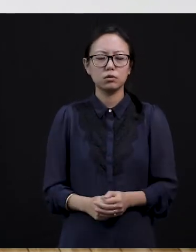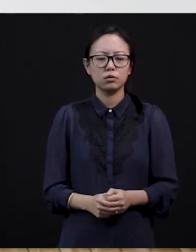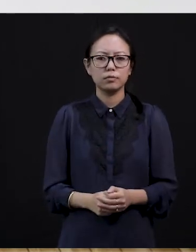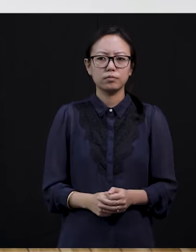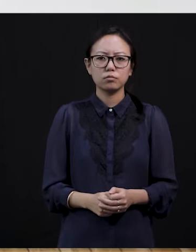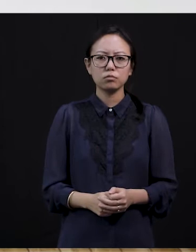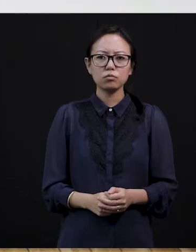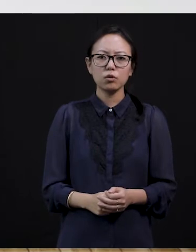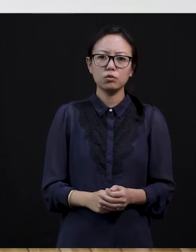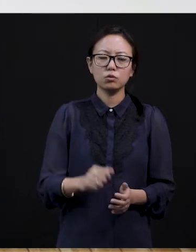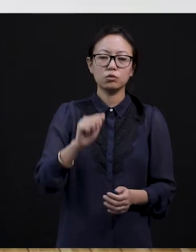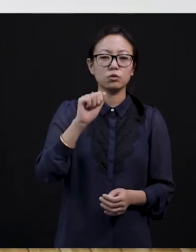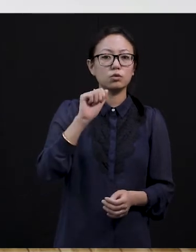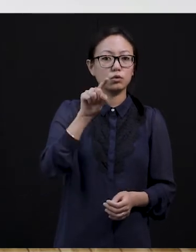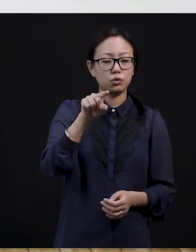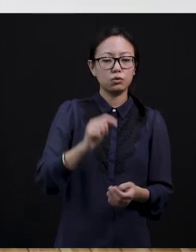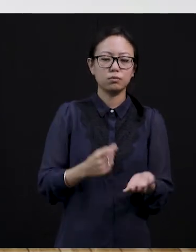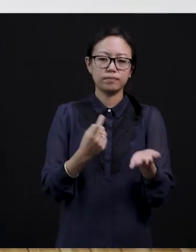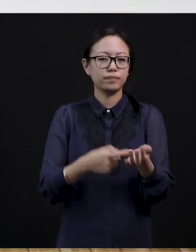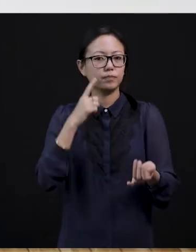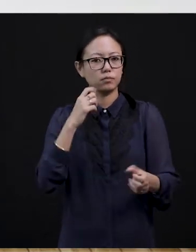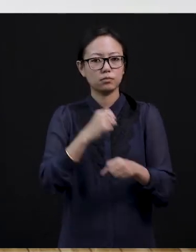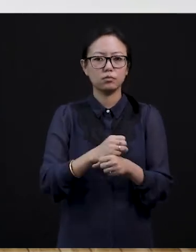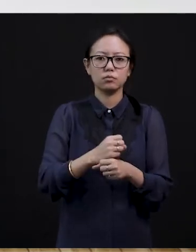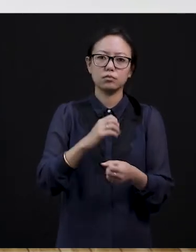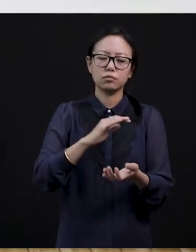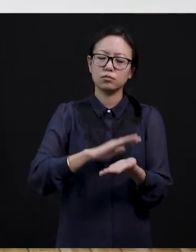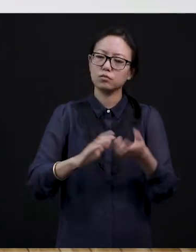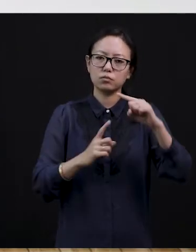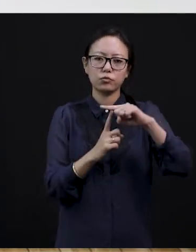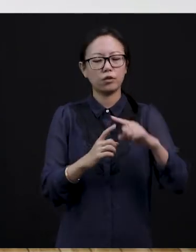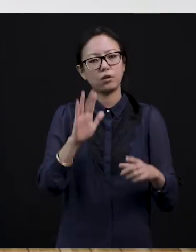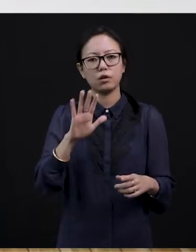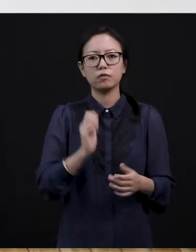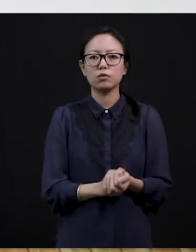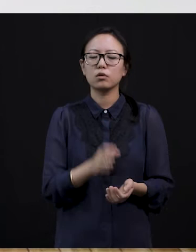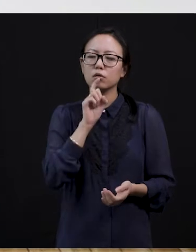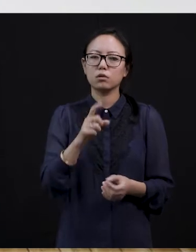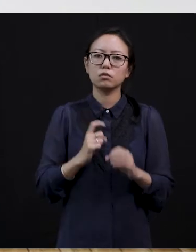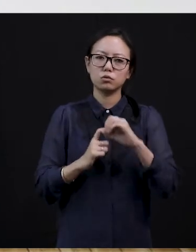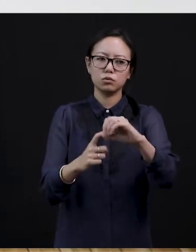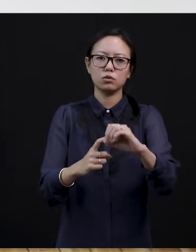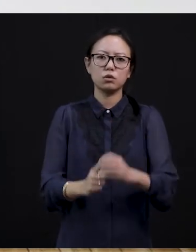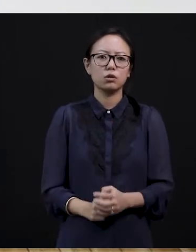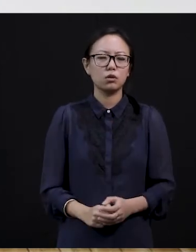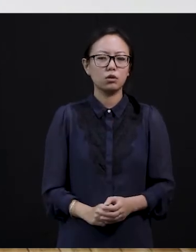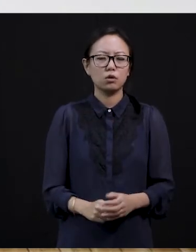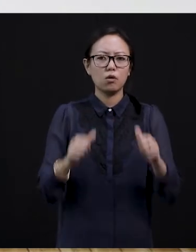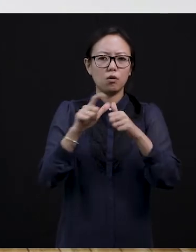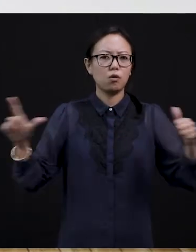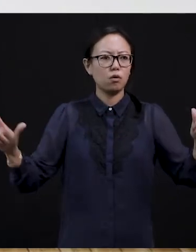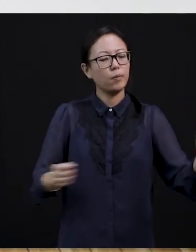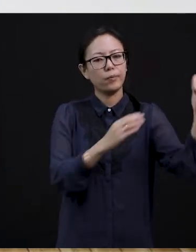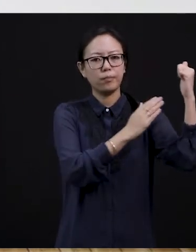is how democracy is also a social power that has been given to all of us. It is also based